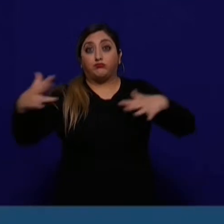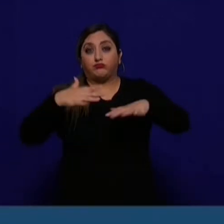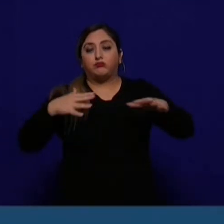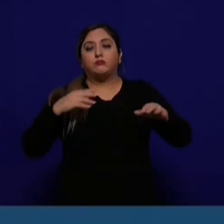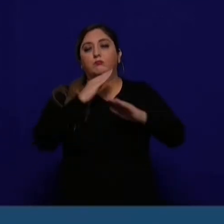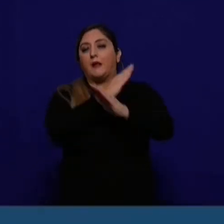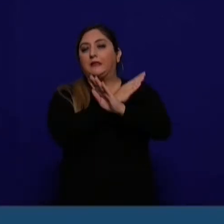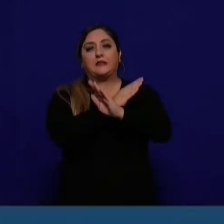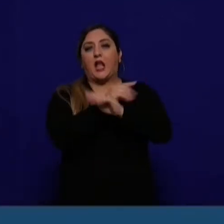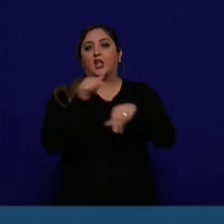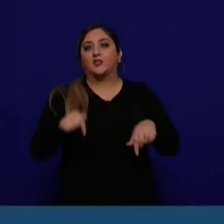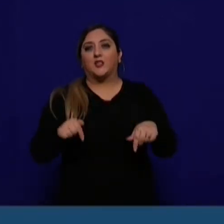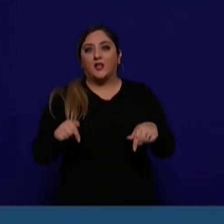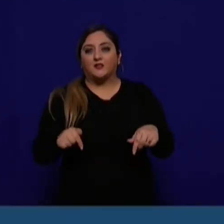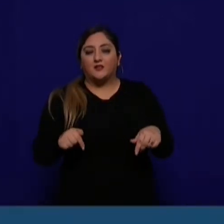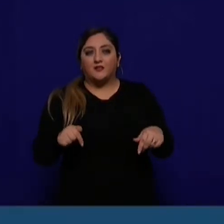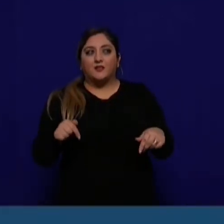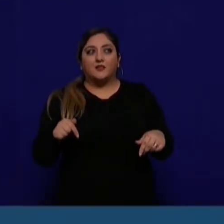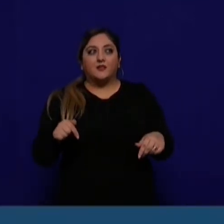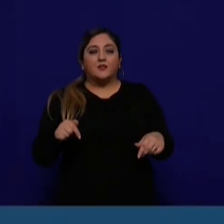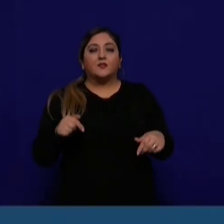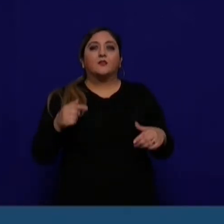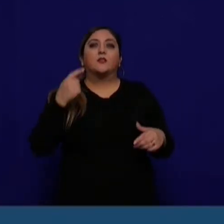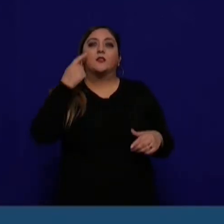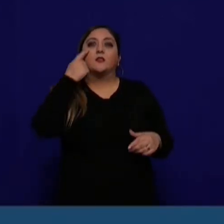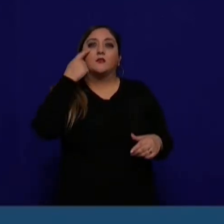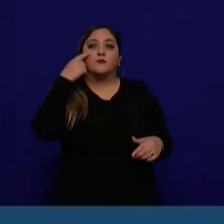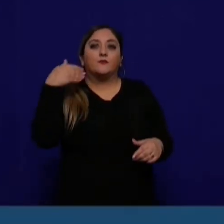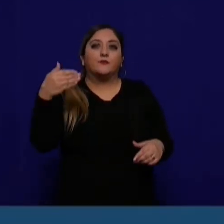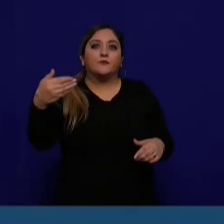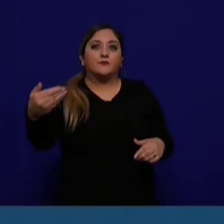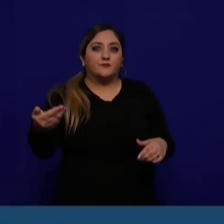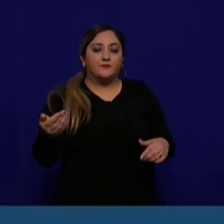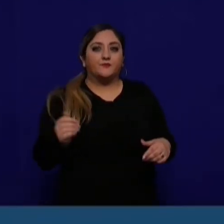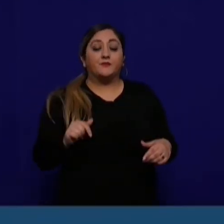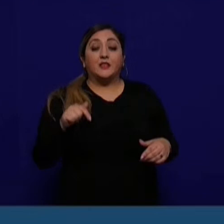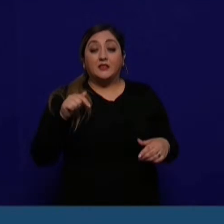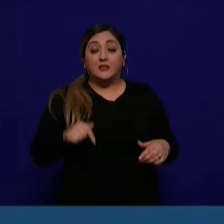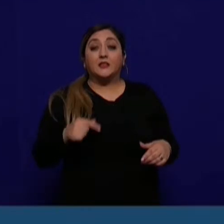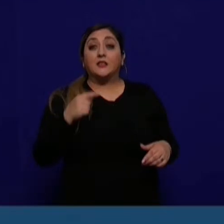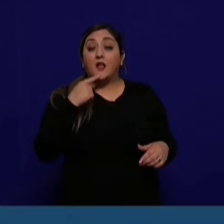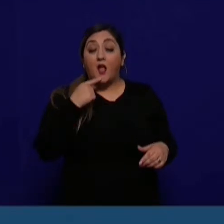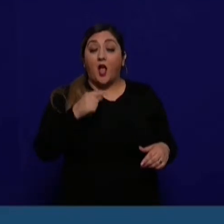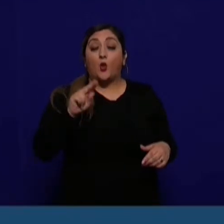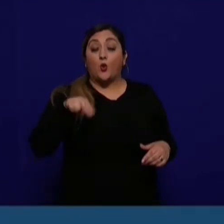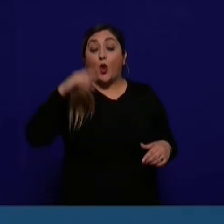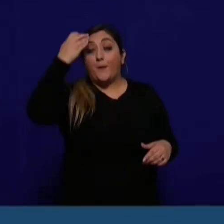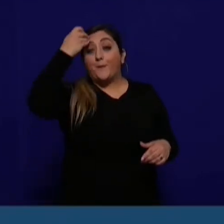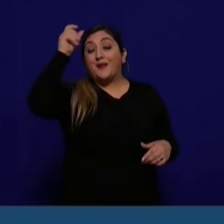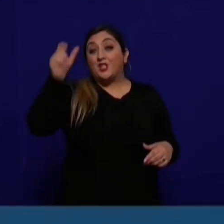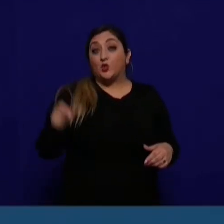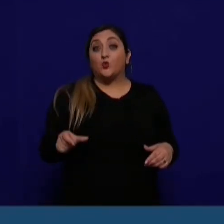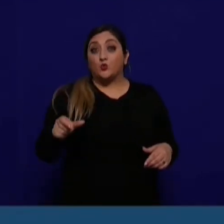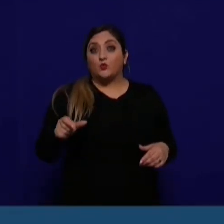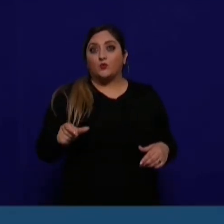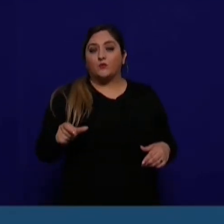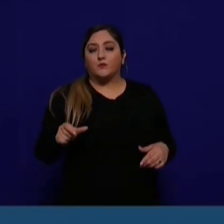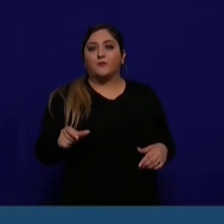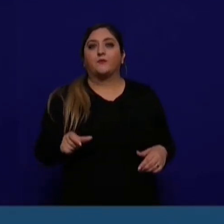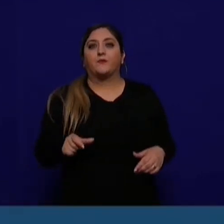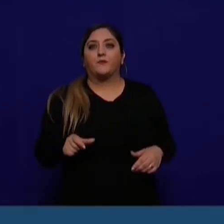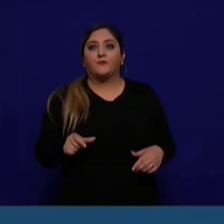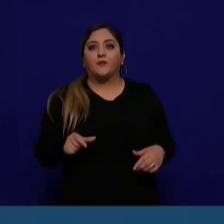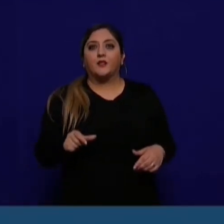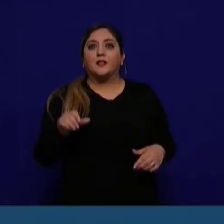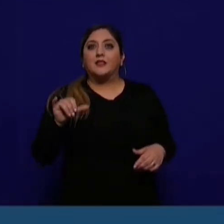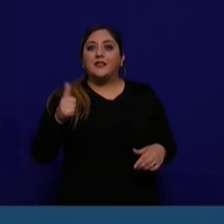permissibbli u anka din bħalma wkoll ġiet ukoll addressjata wkoll mill-Ministru responsabbli għat-Turiżmu il-fatt